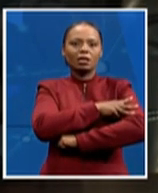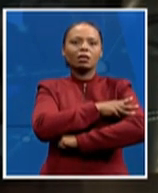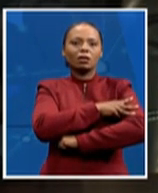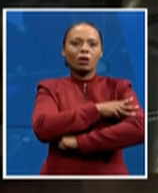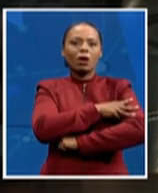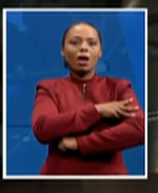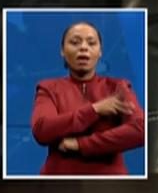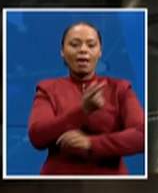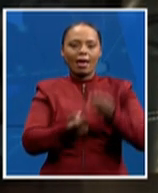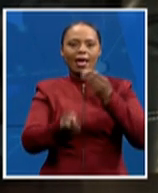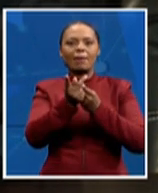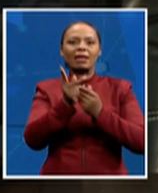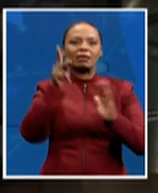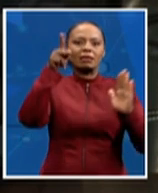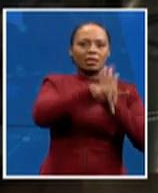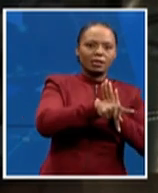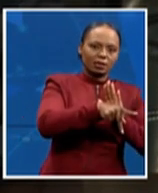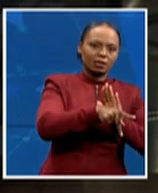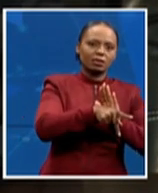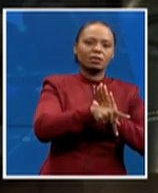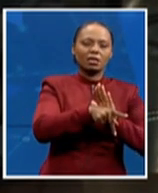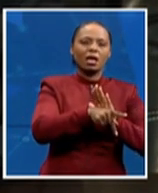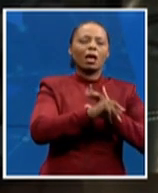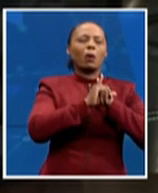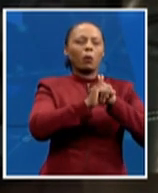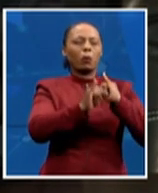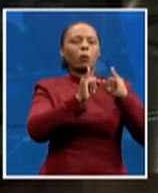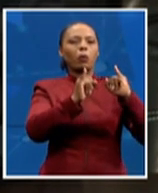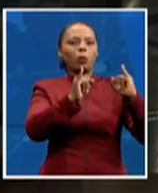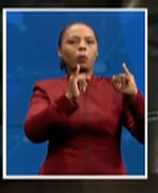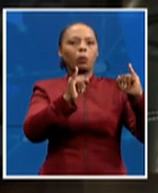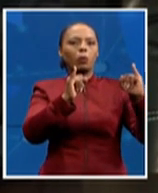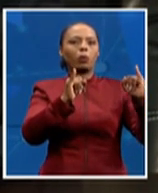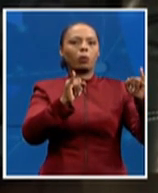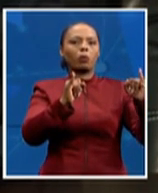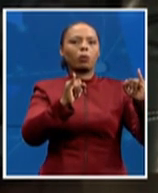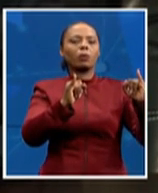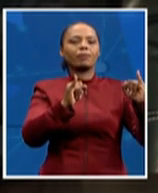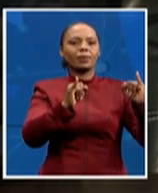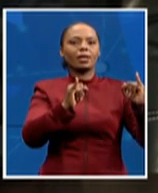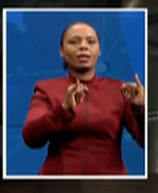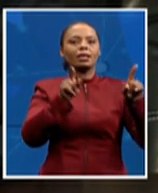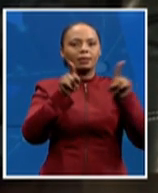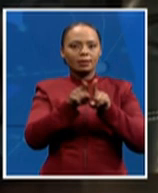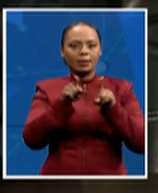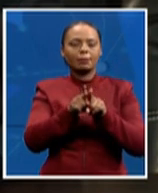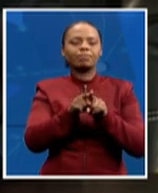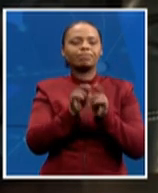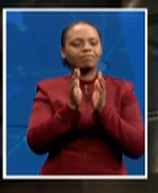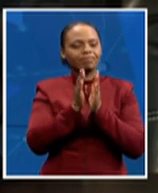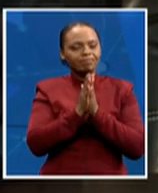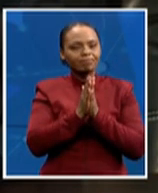very, very brutal way. We continue to send a message to all members of